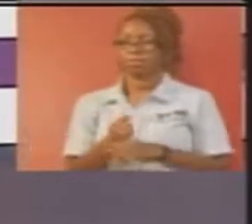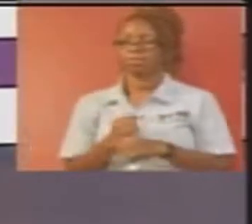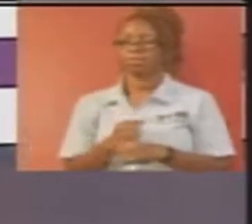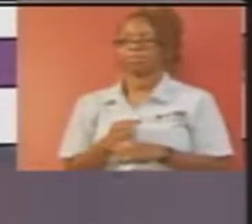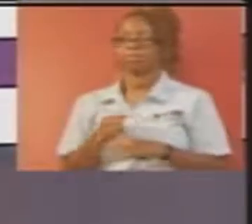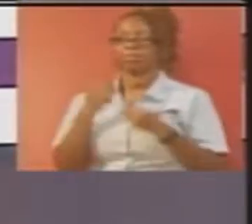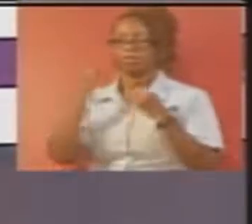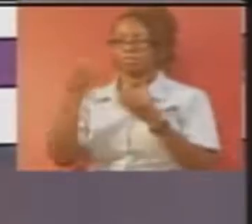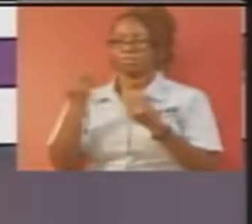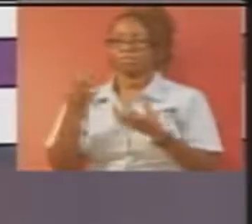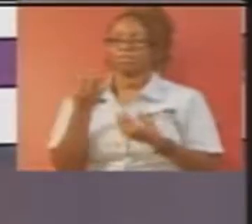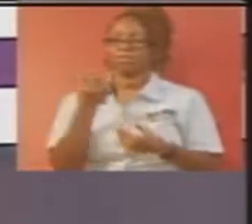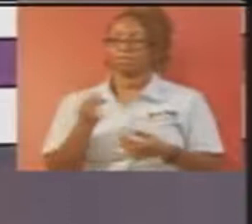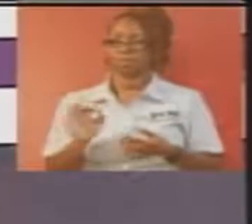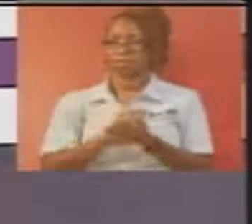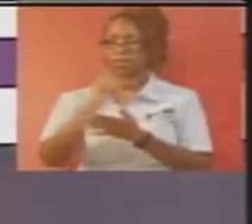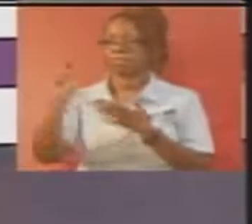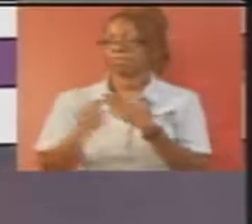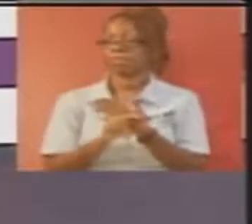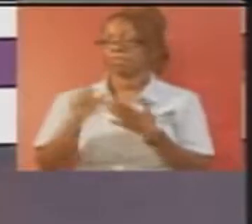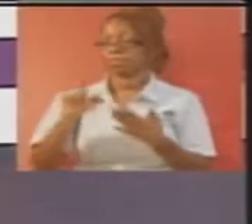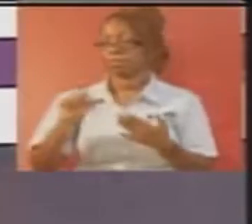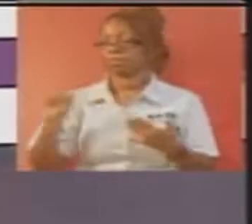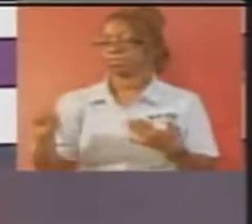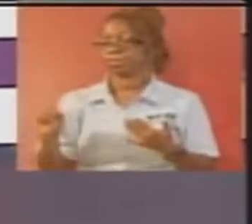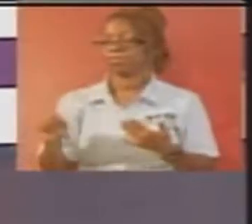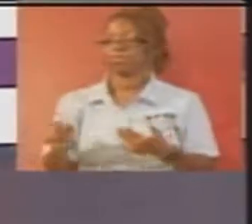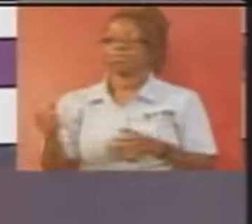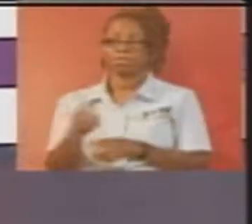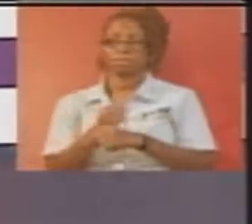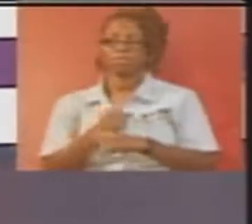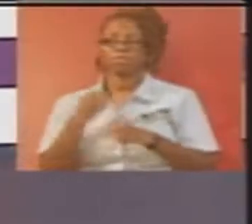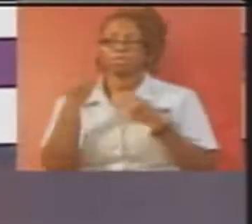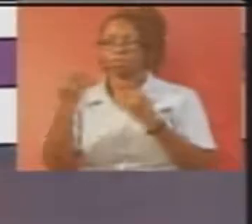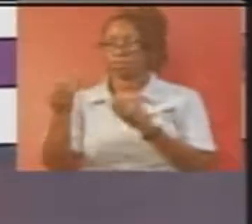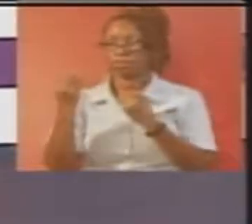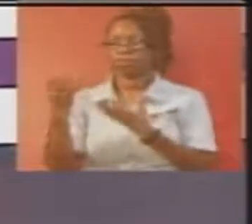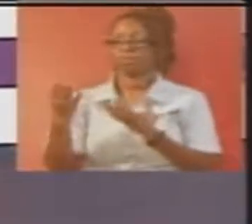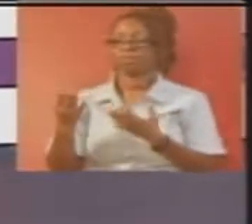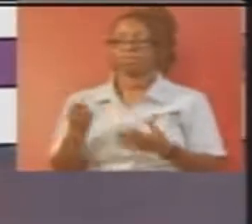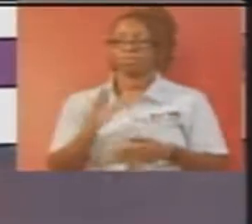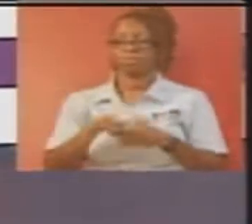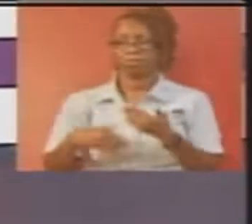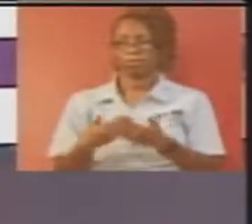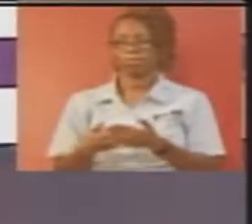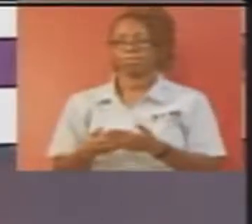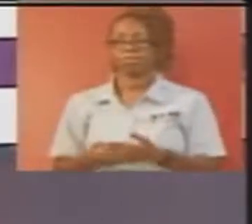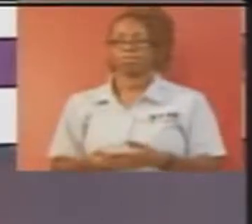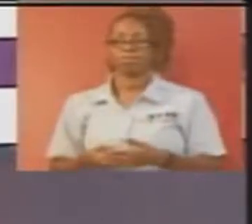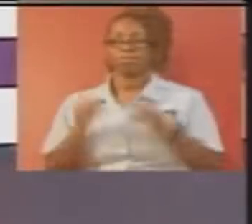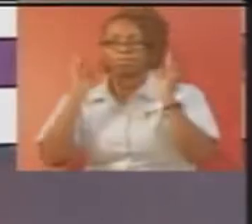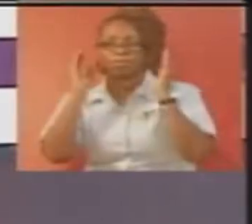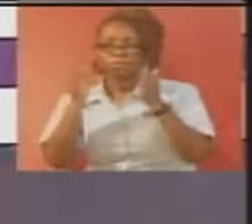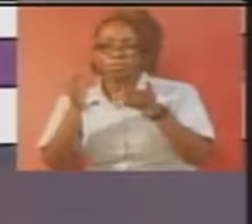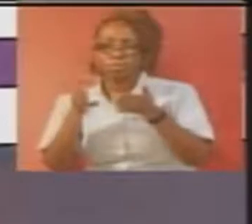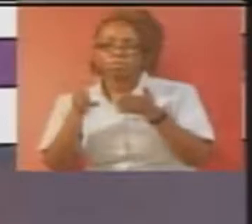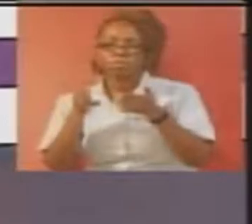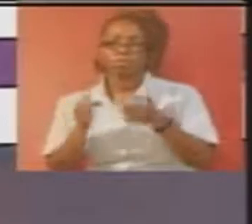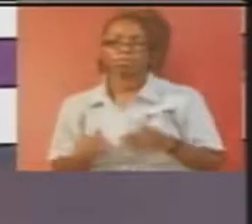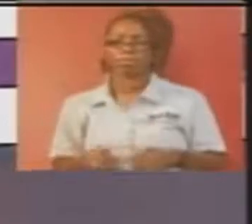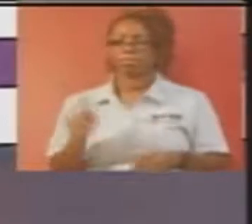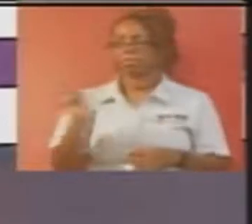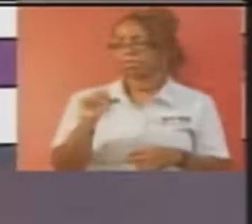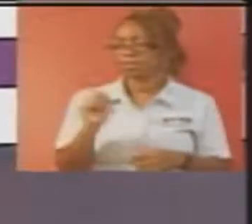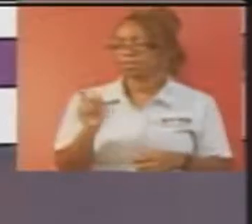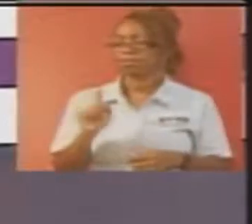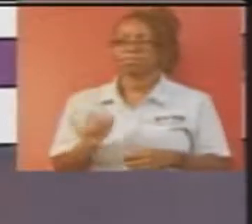November 2020 requesting the focal point for the vaccines. The Ministry of Health responded 24